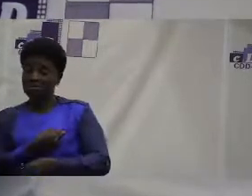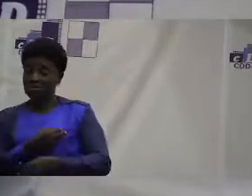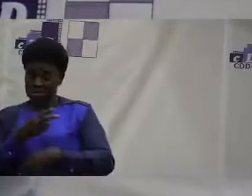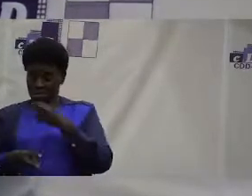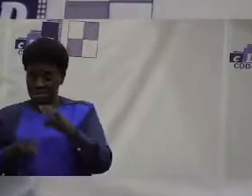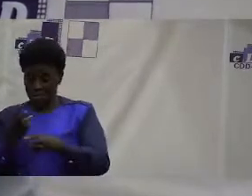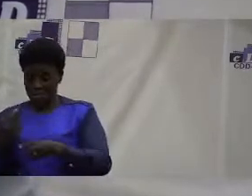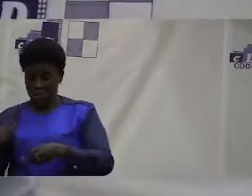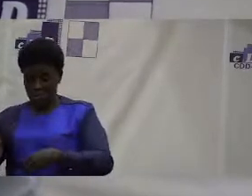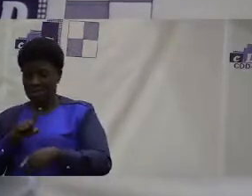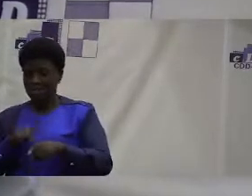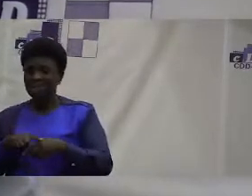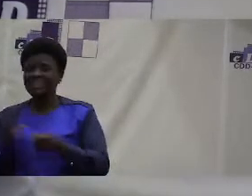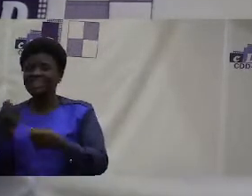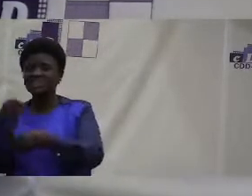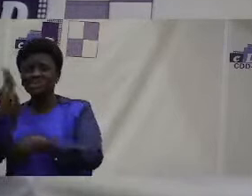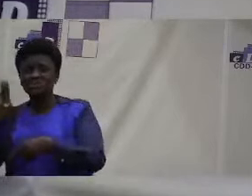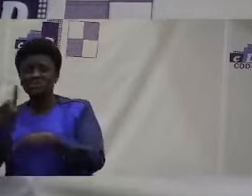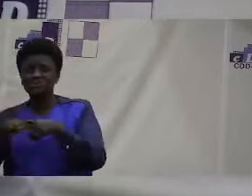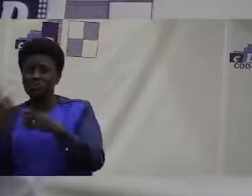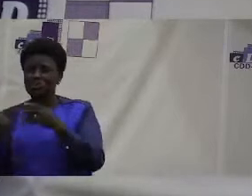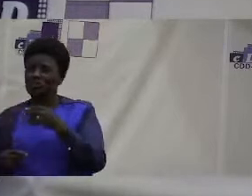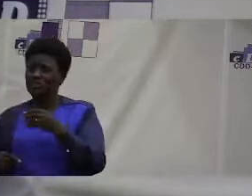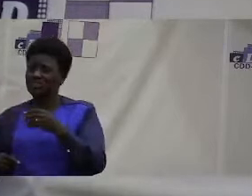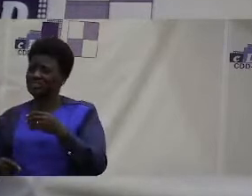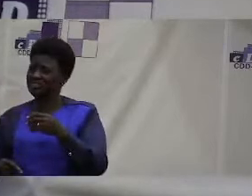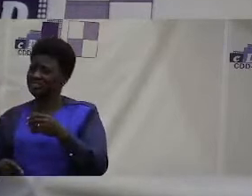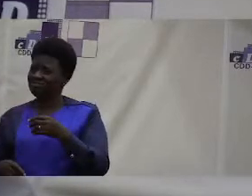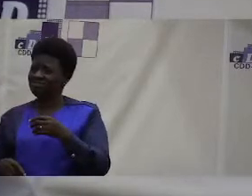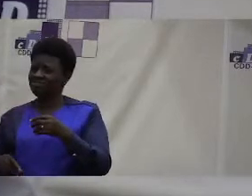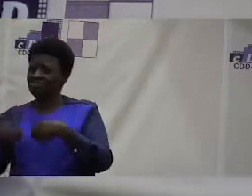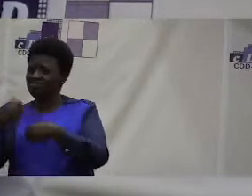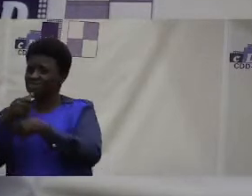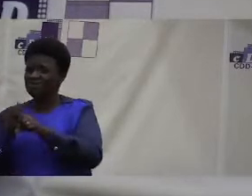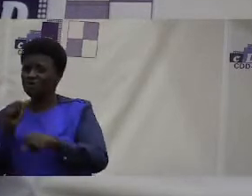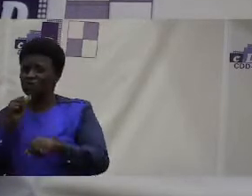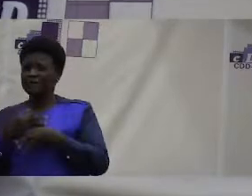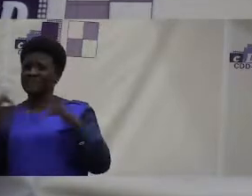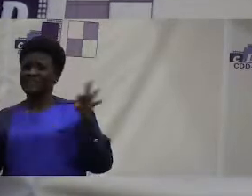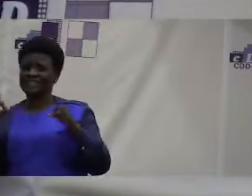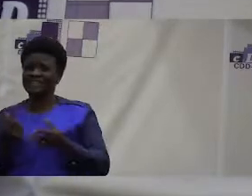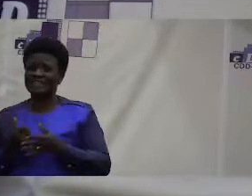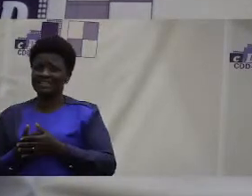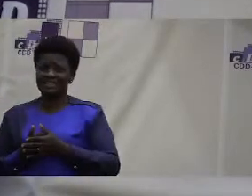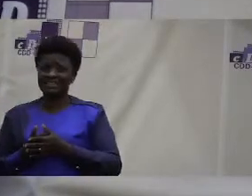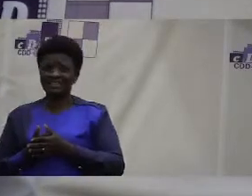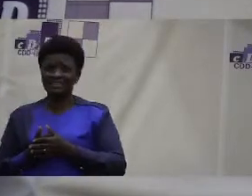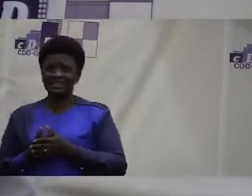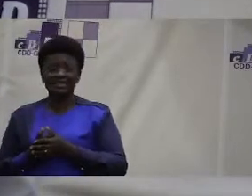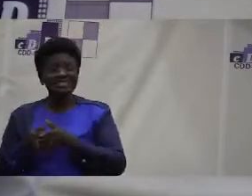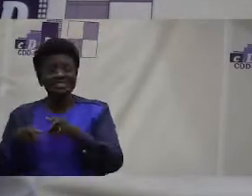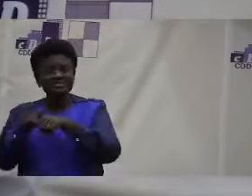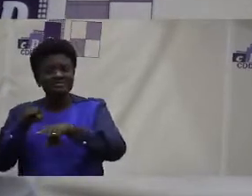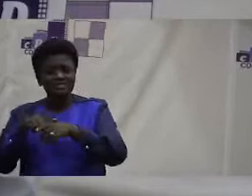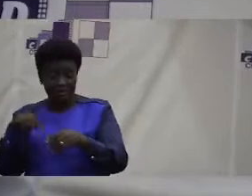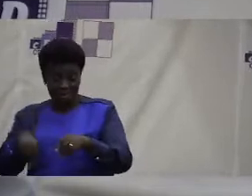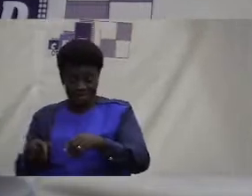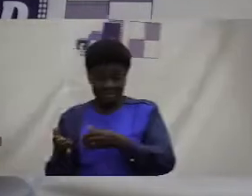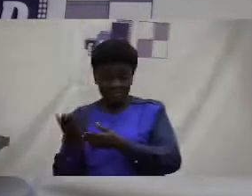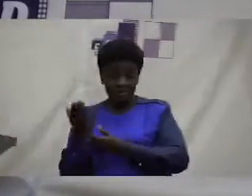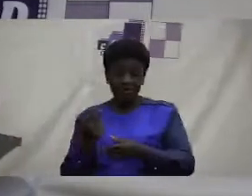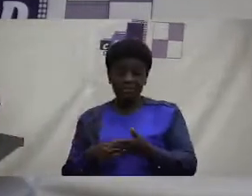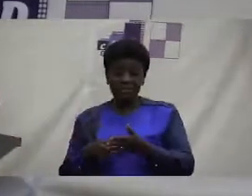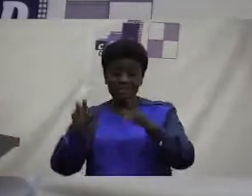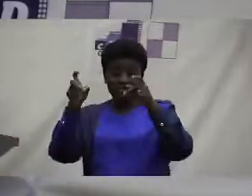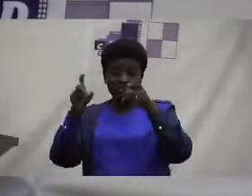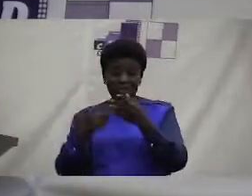to bully us. It is bringing less legitimacy when people even come and start raising all this money, the issue